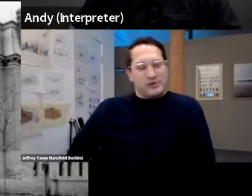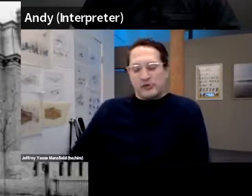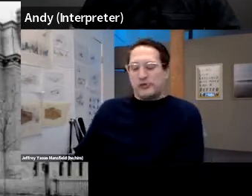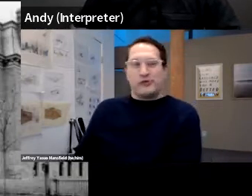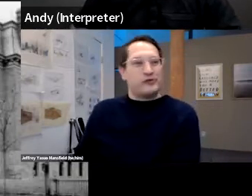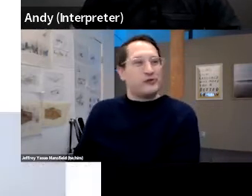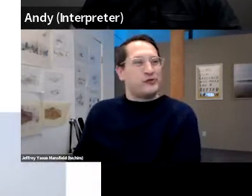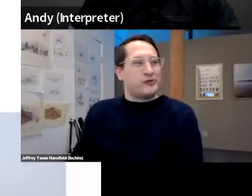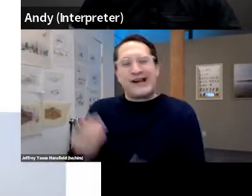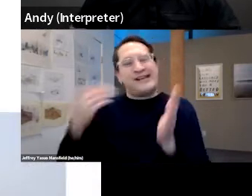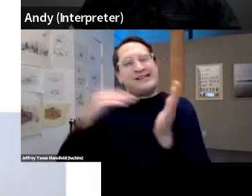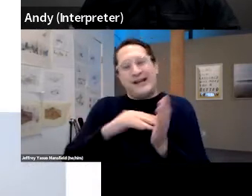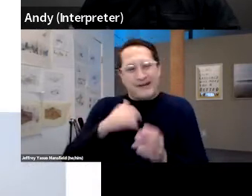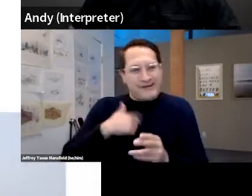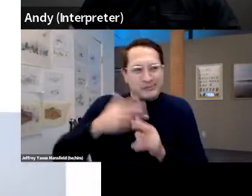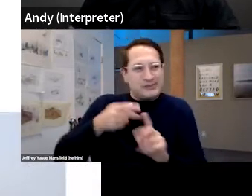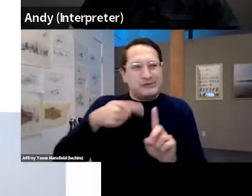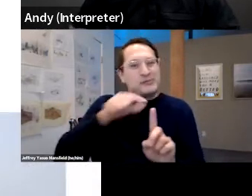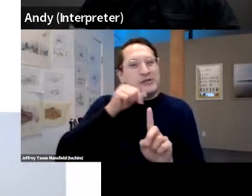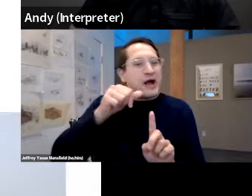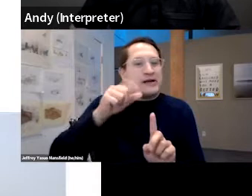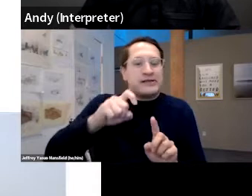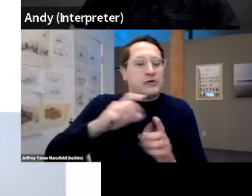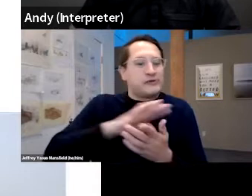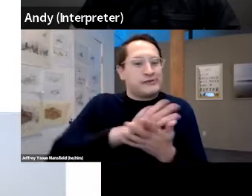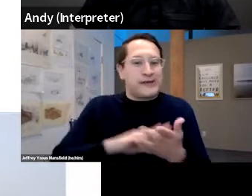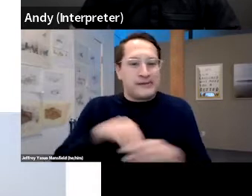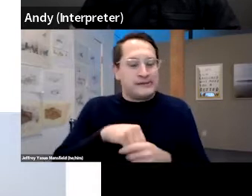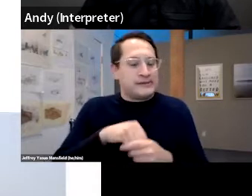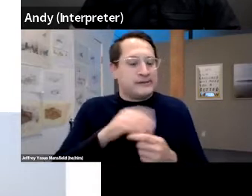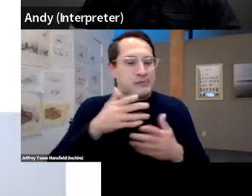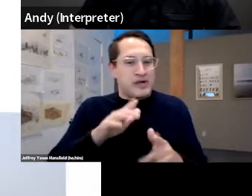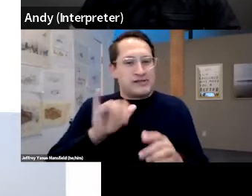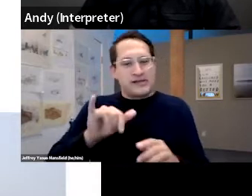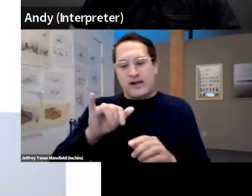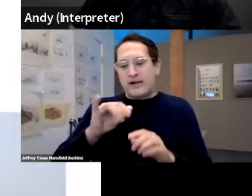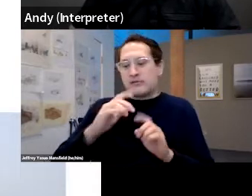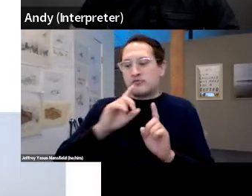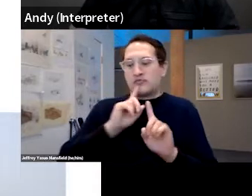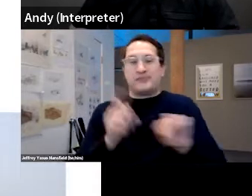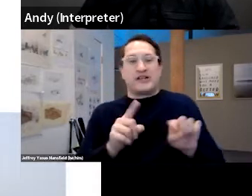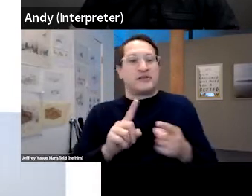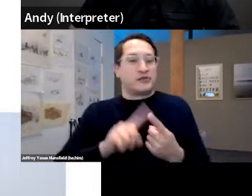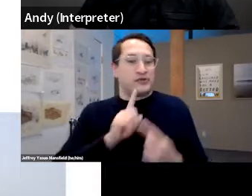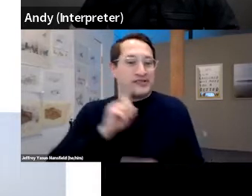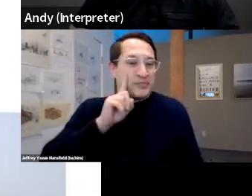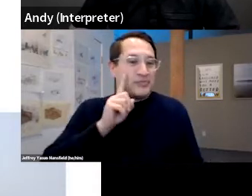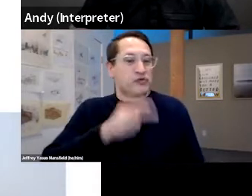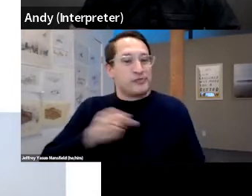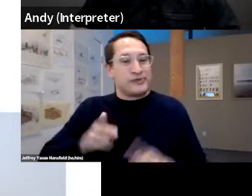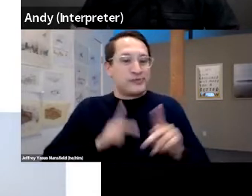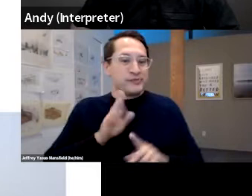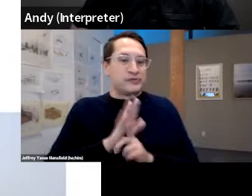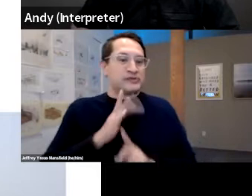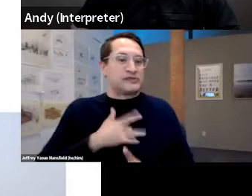notion about the American empire. Again, as I mentioned, this is not necessarily designed in a way that